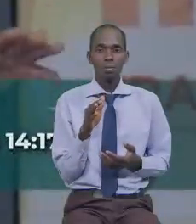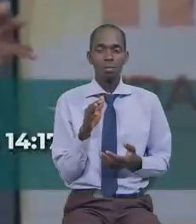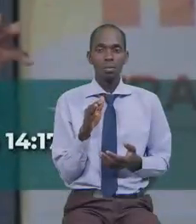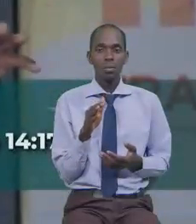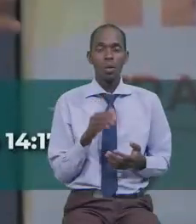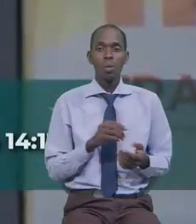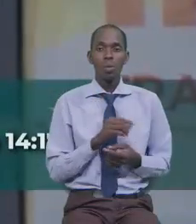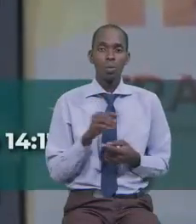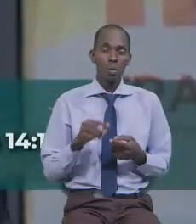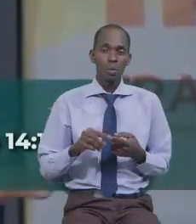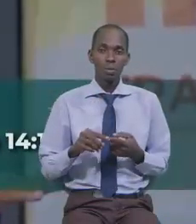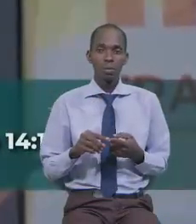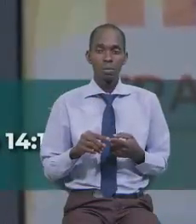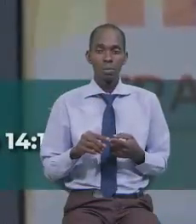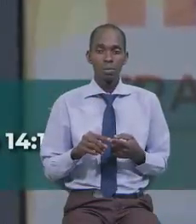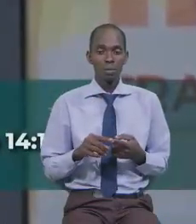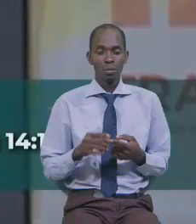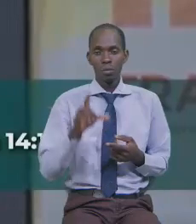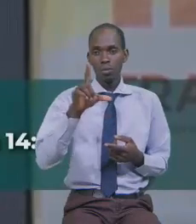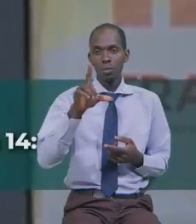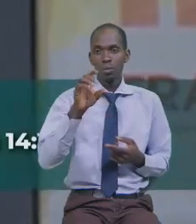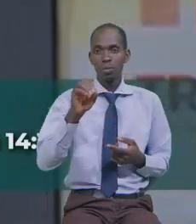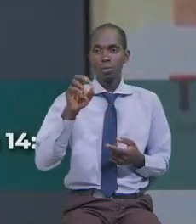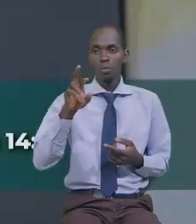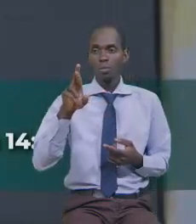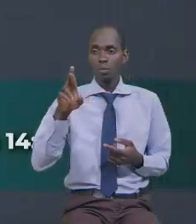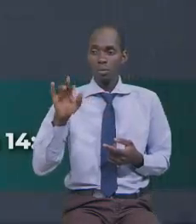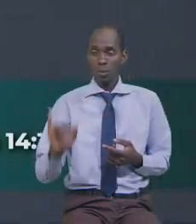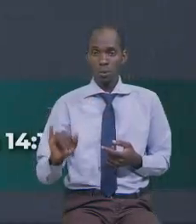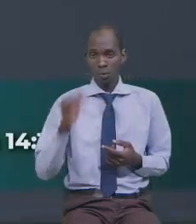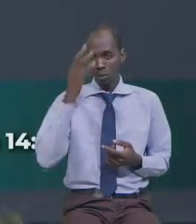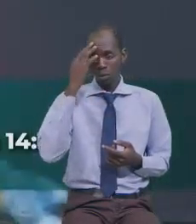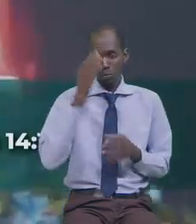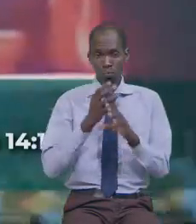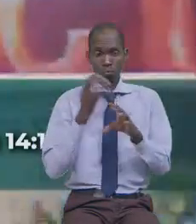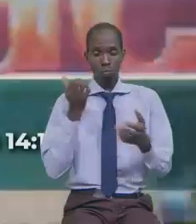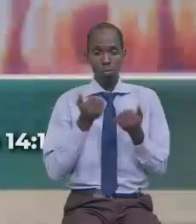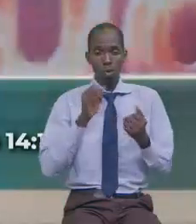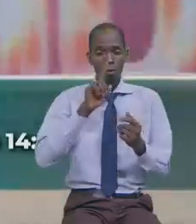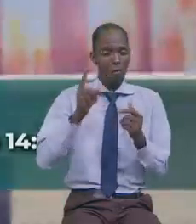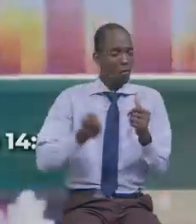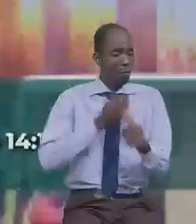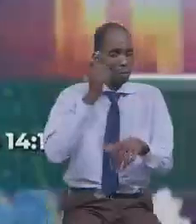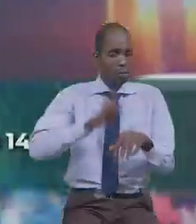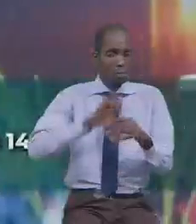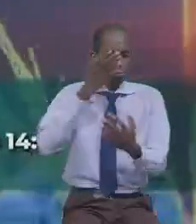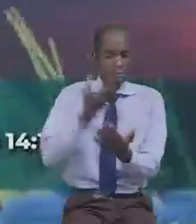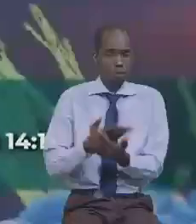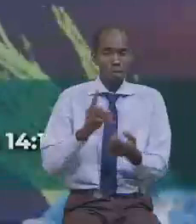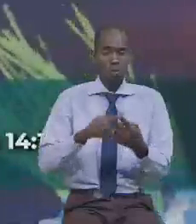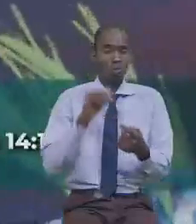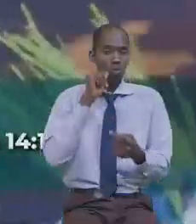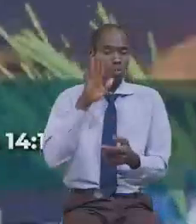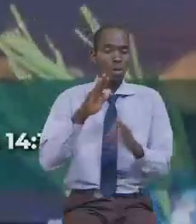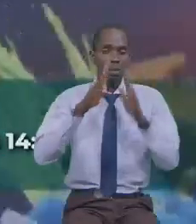lorries first came to their community. She was standing by the side of